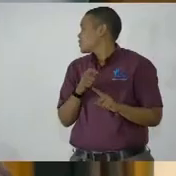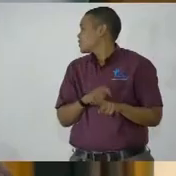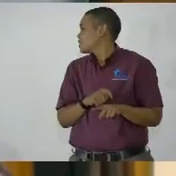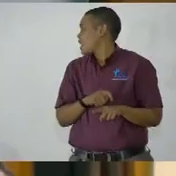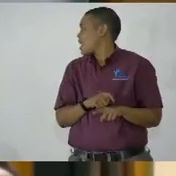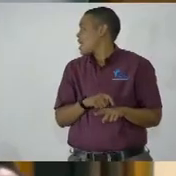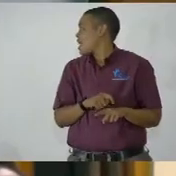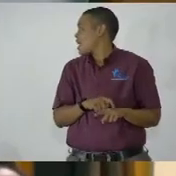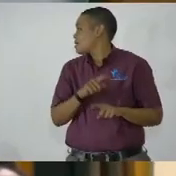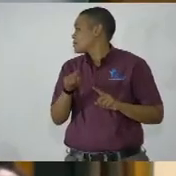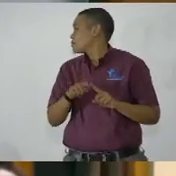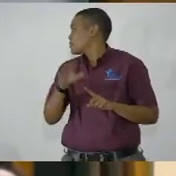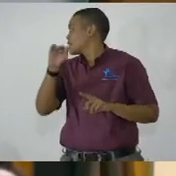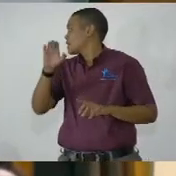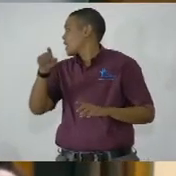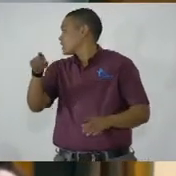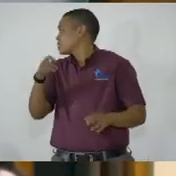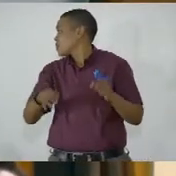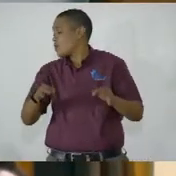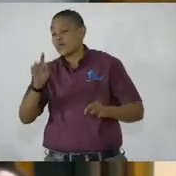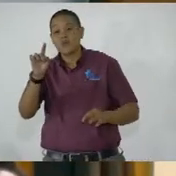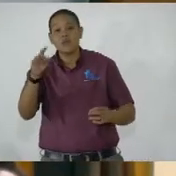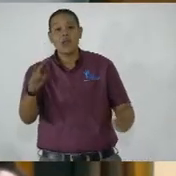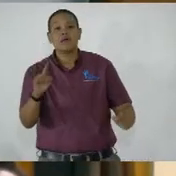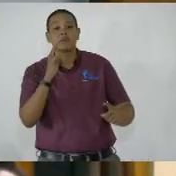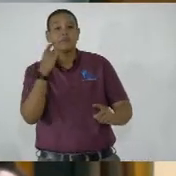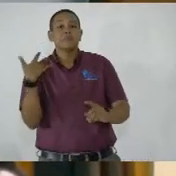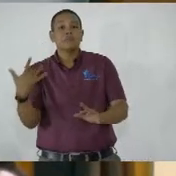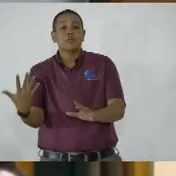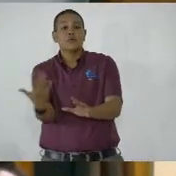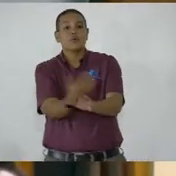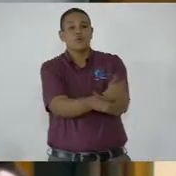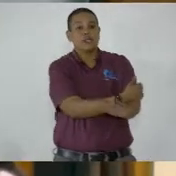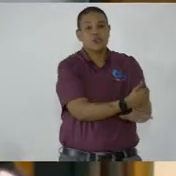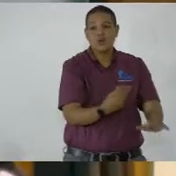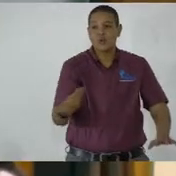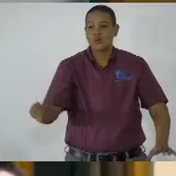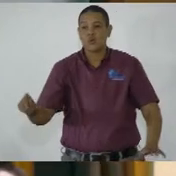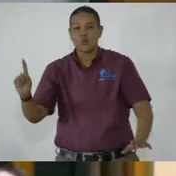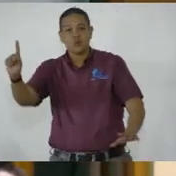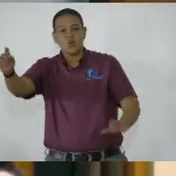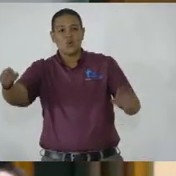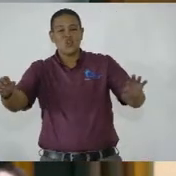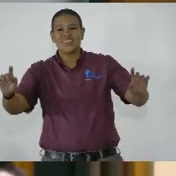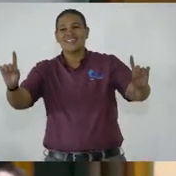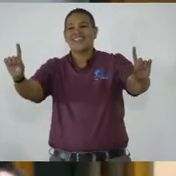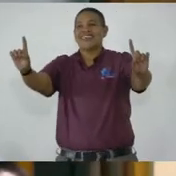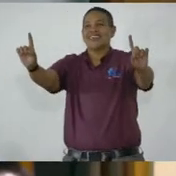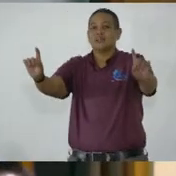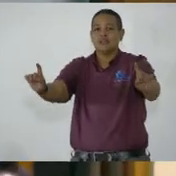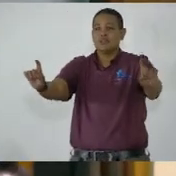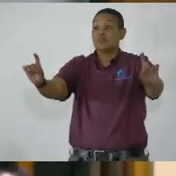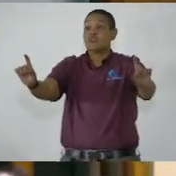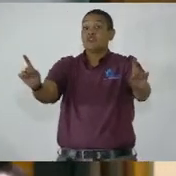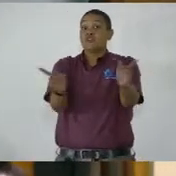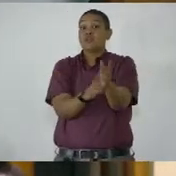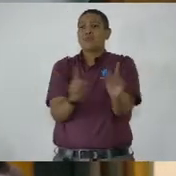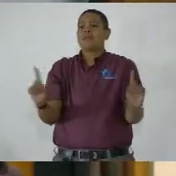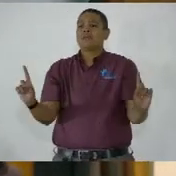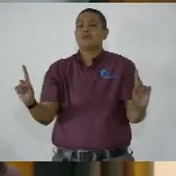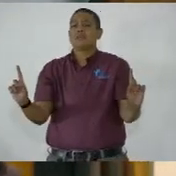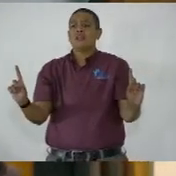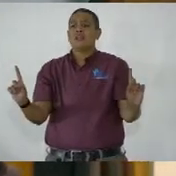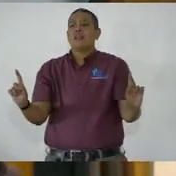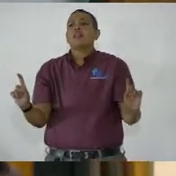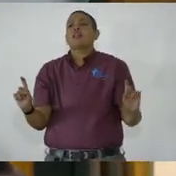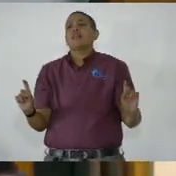when cases are tried, there's a winner and a loser. And sometimes both parties lose. With